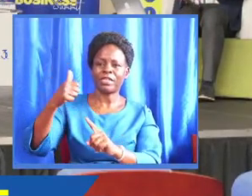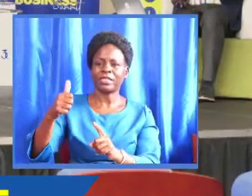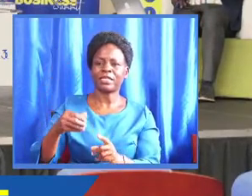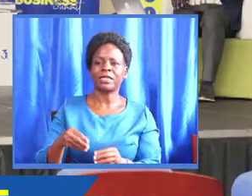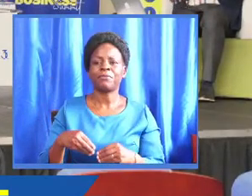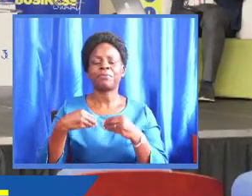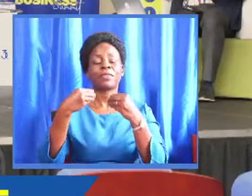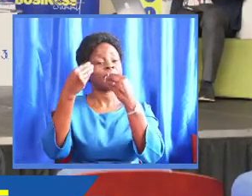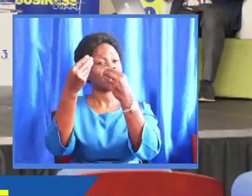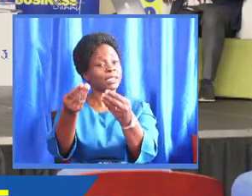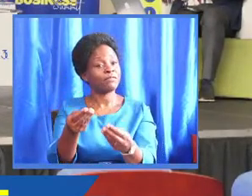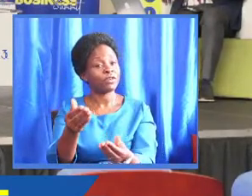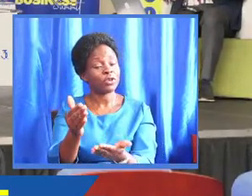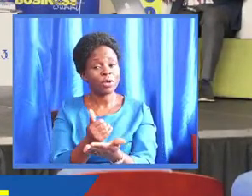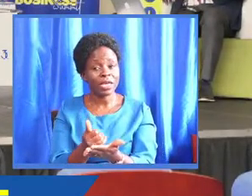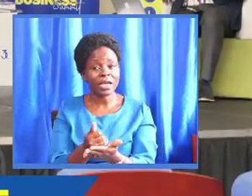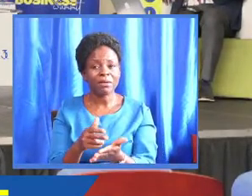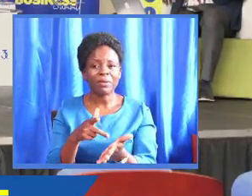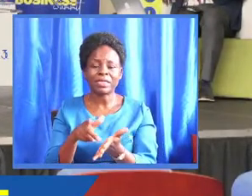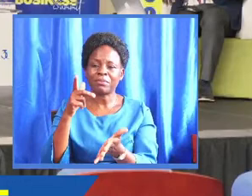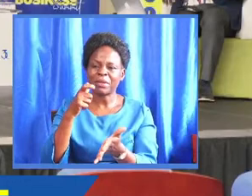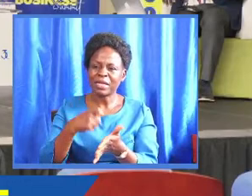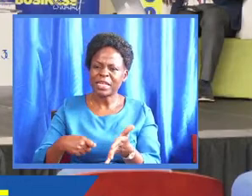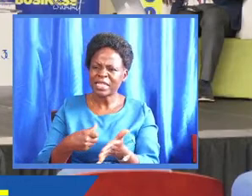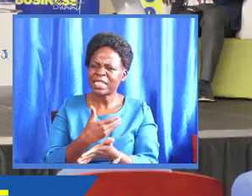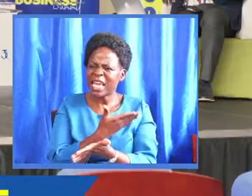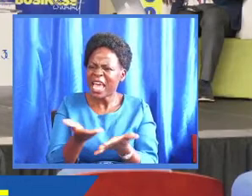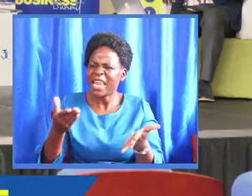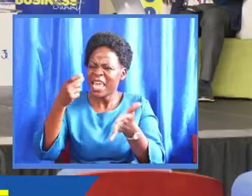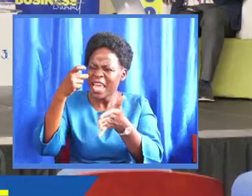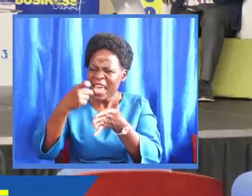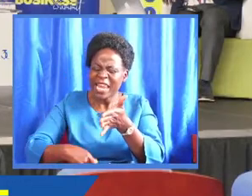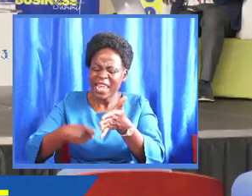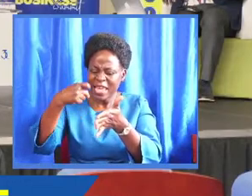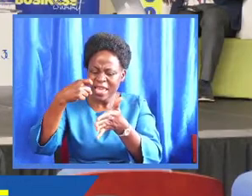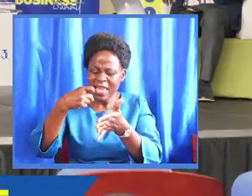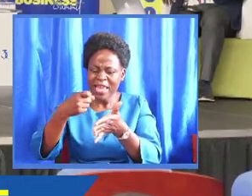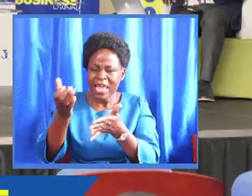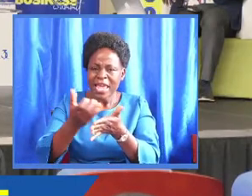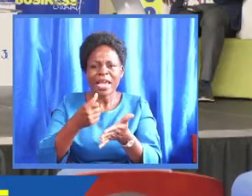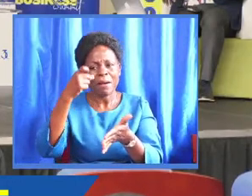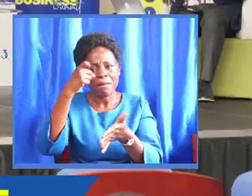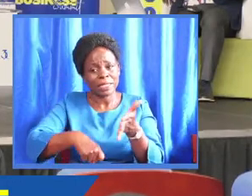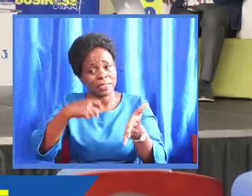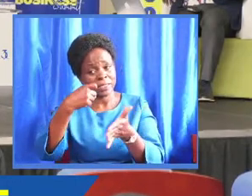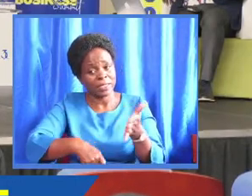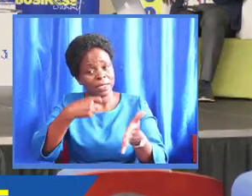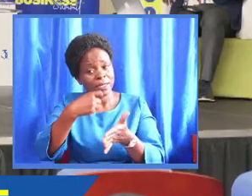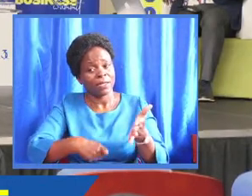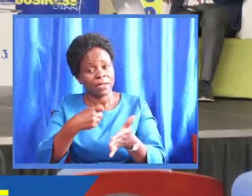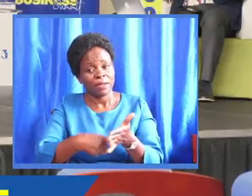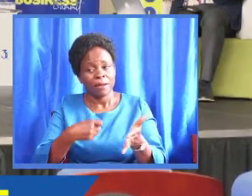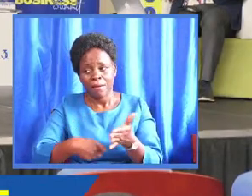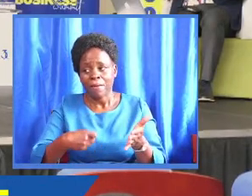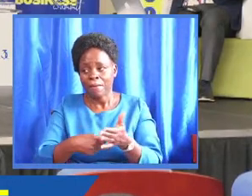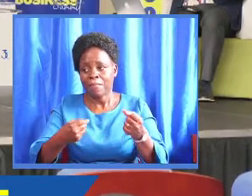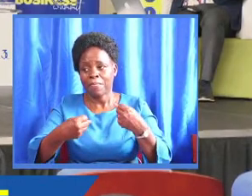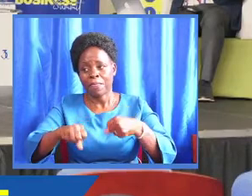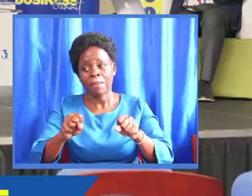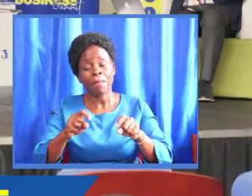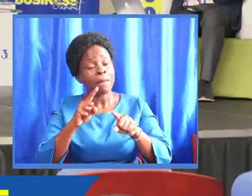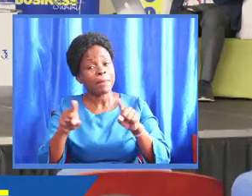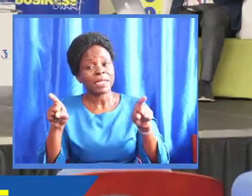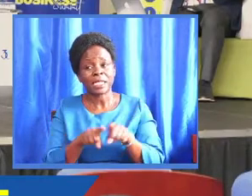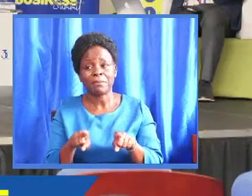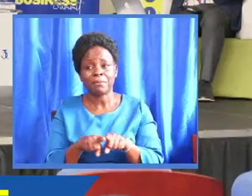under the Income Tax Act on any income. Income tax under Section 5 of the Income Tax Act. But